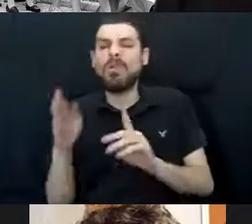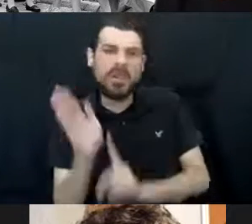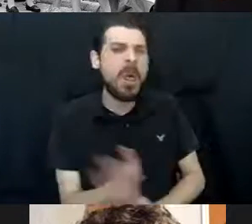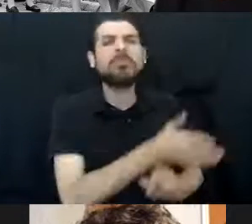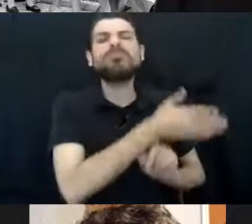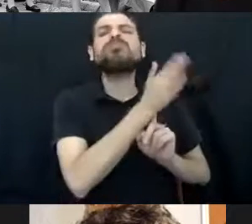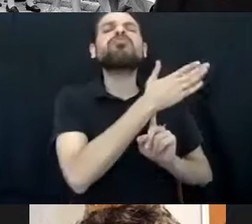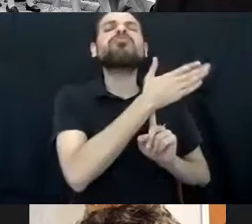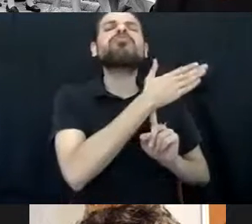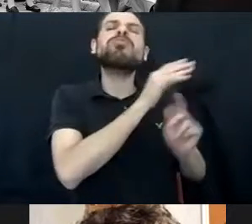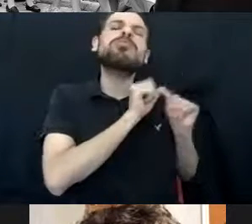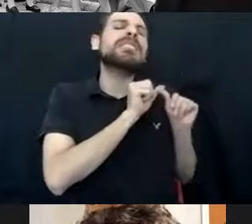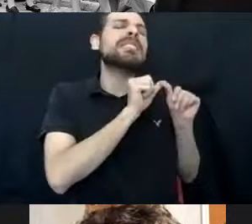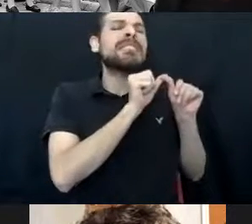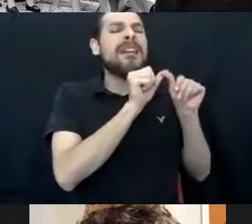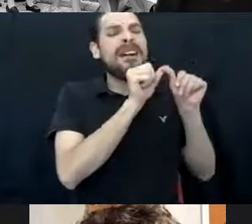hold it up until we